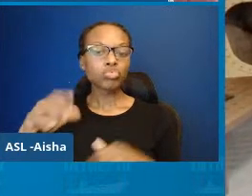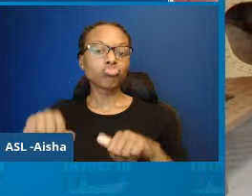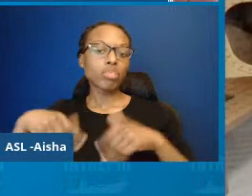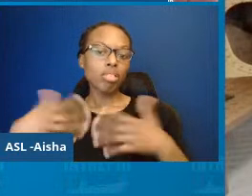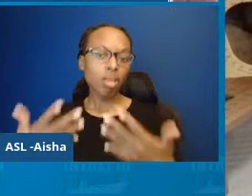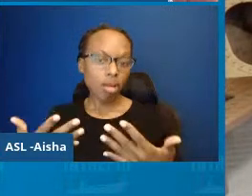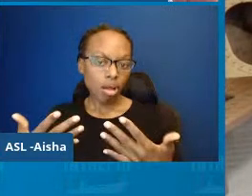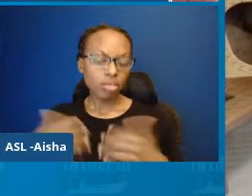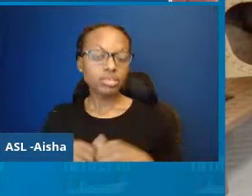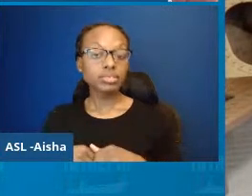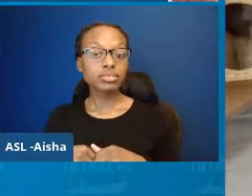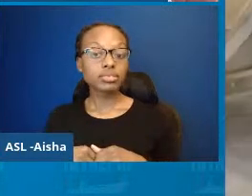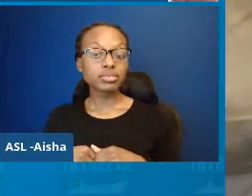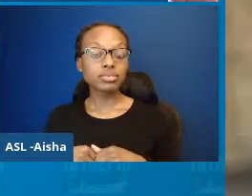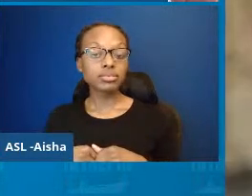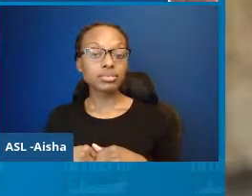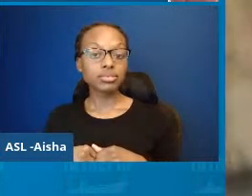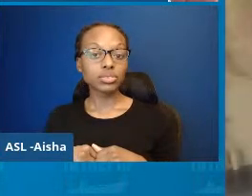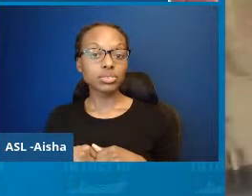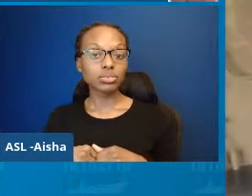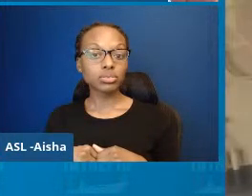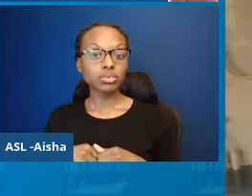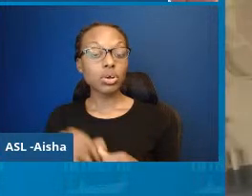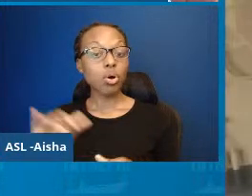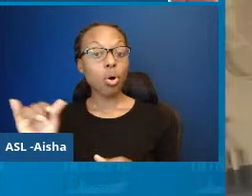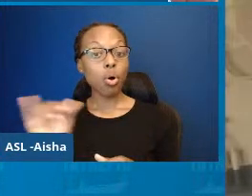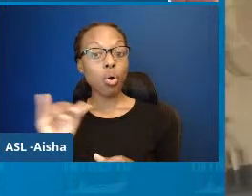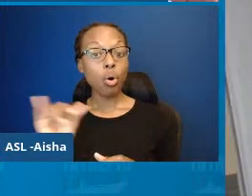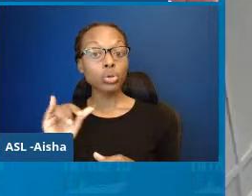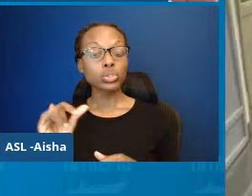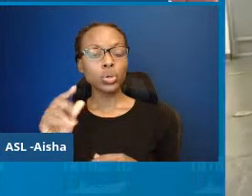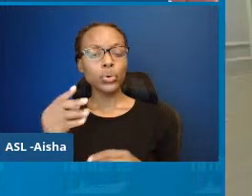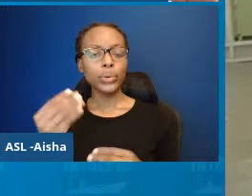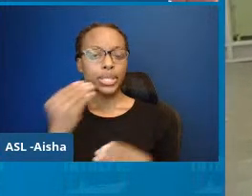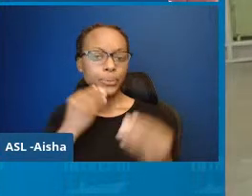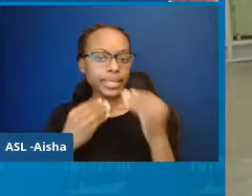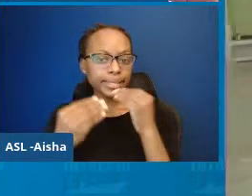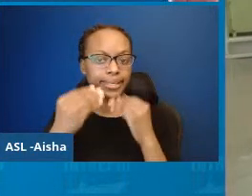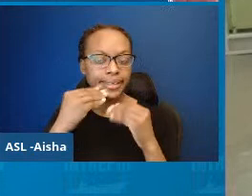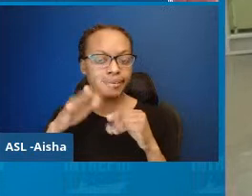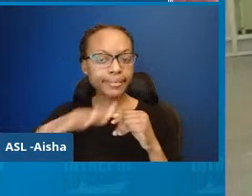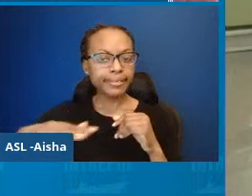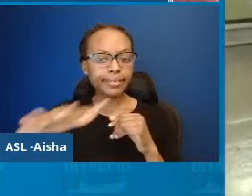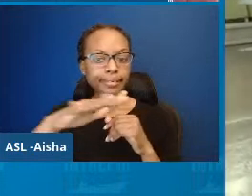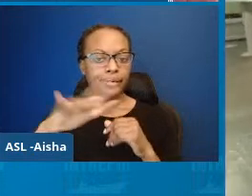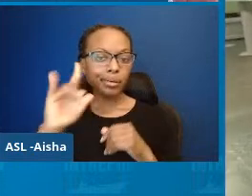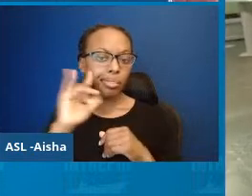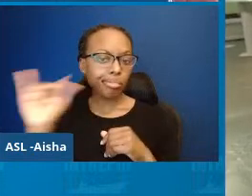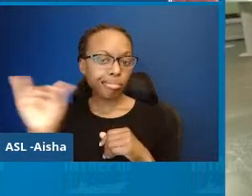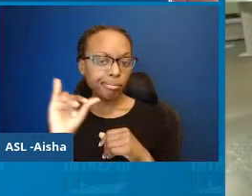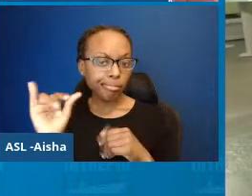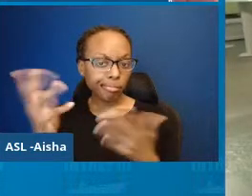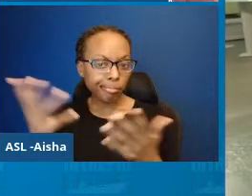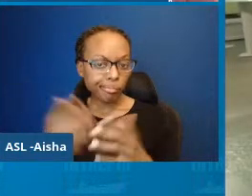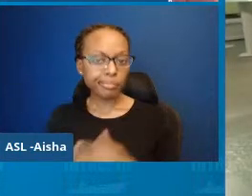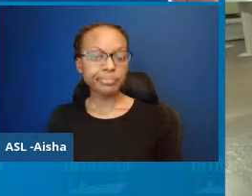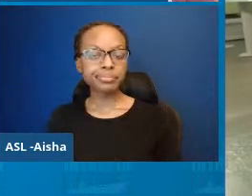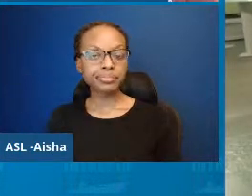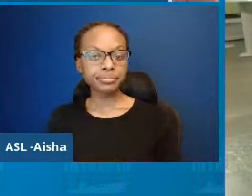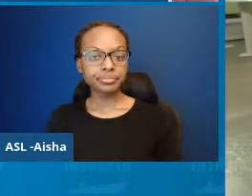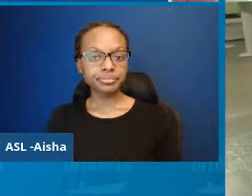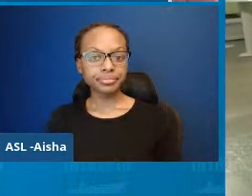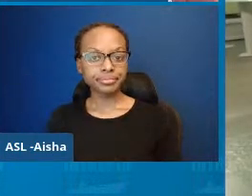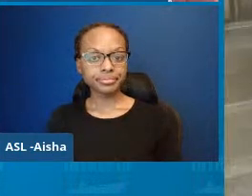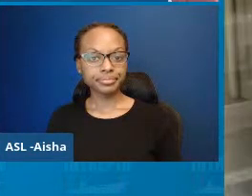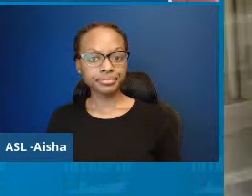again, some differences in how dining occurred on board the ship. So if you're able to